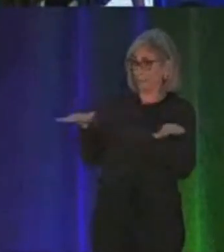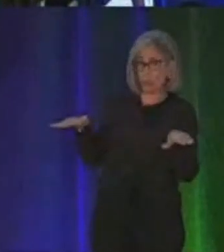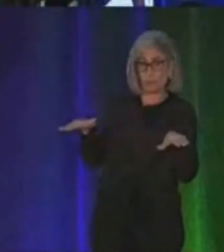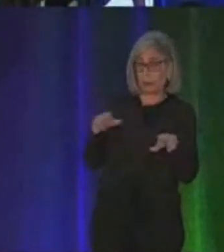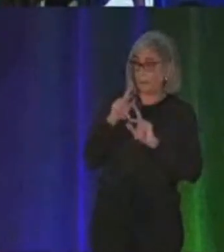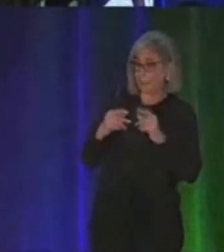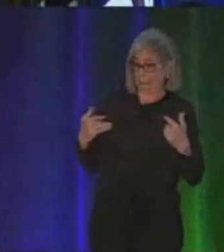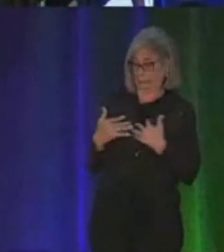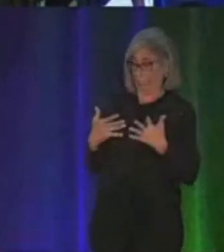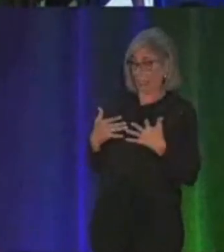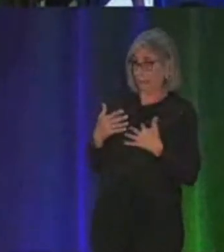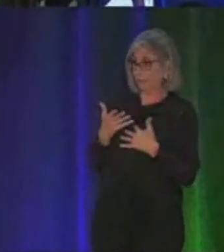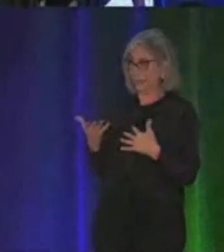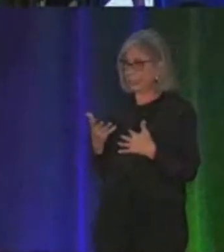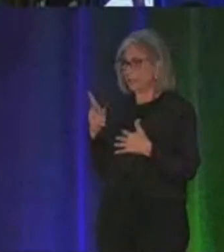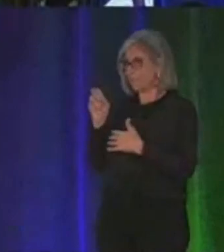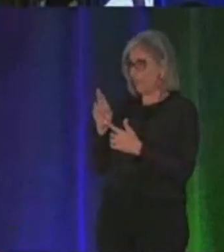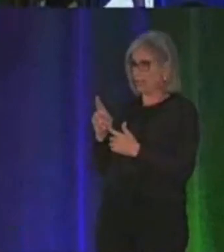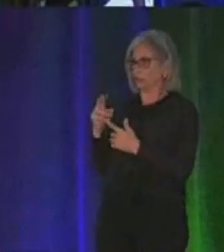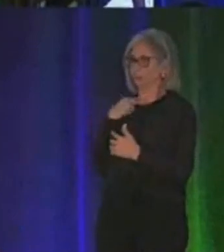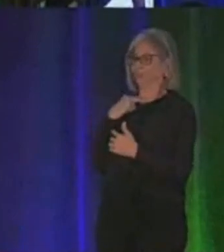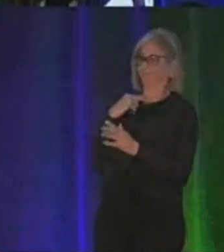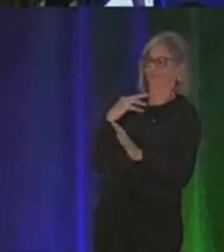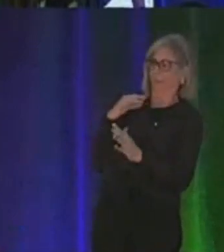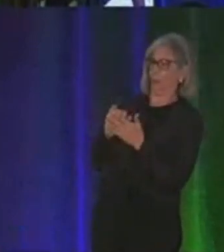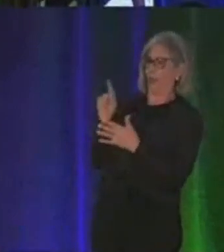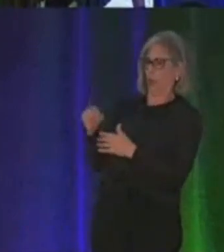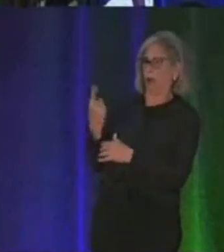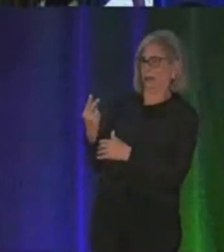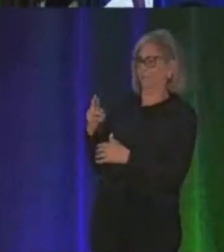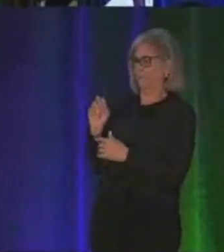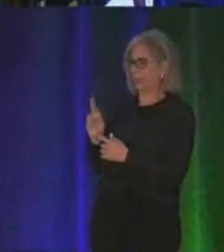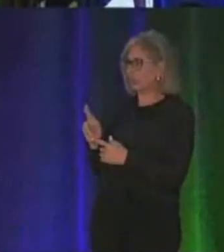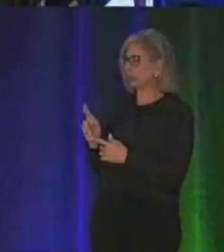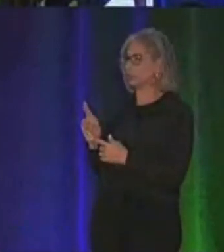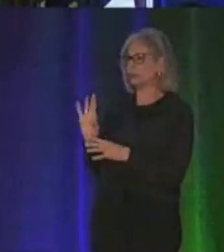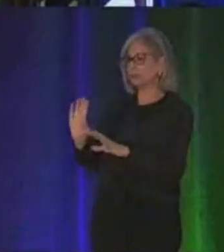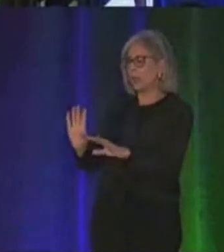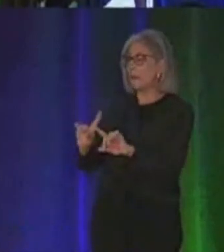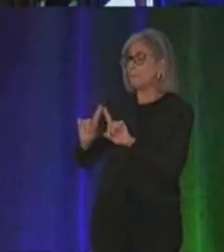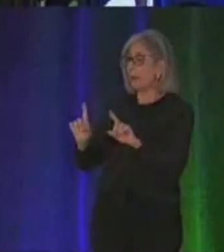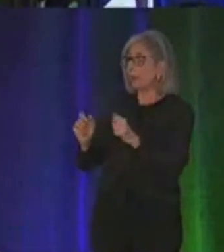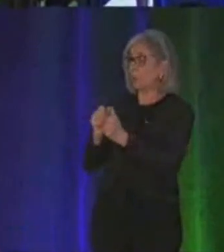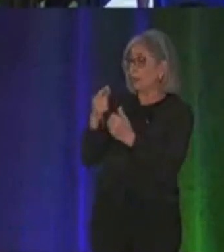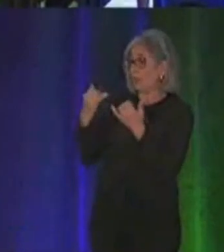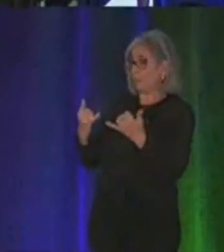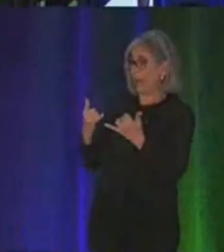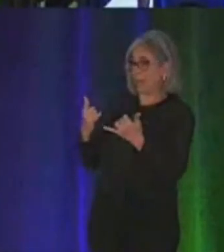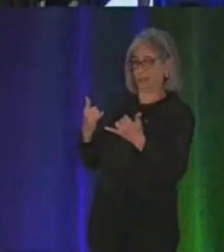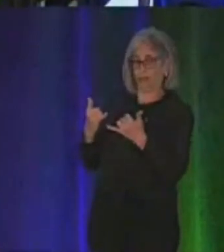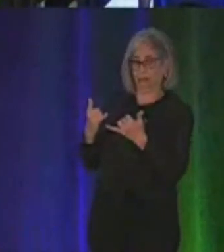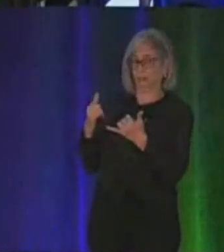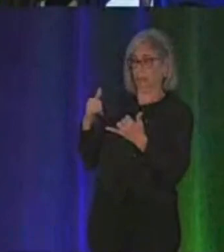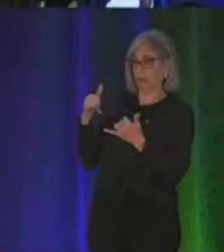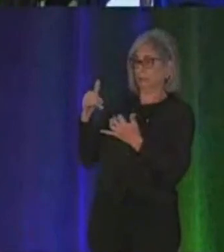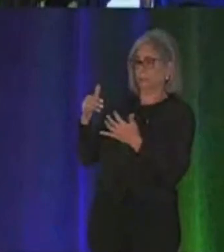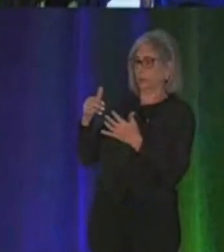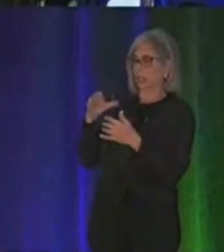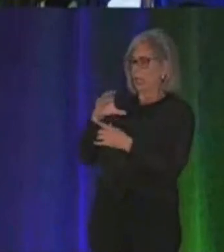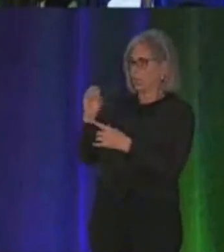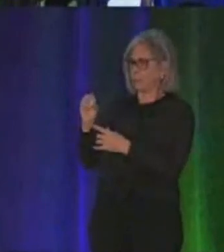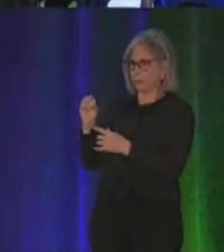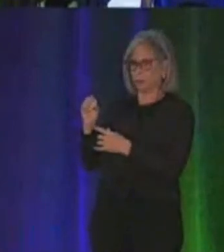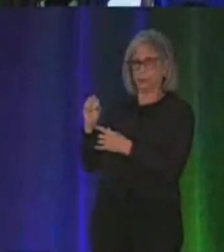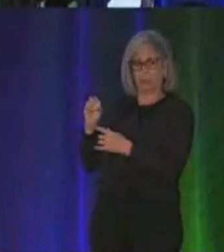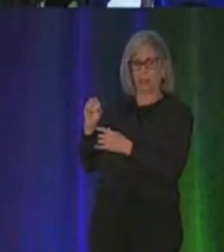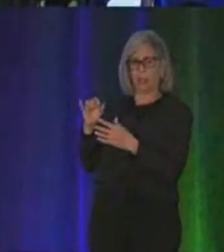are afraid of things like vendor lock-in, and that's definitely a thing. But with the modern set of cloud companies, they've kind of learned from the previous set